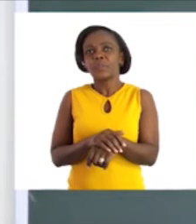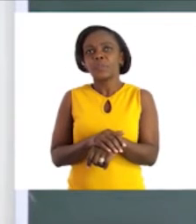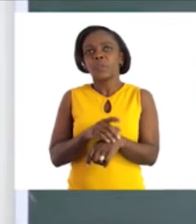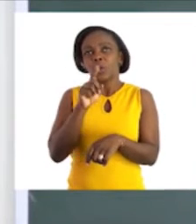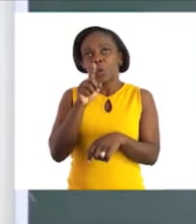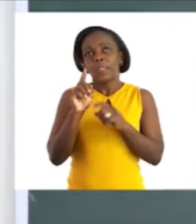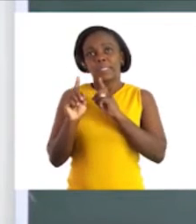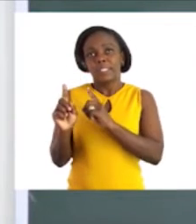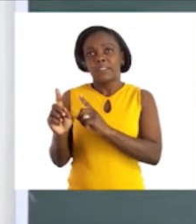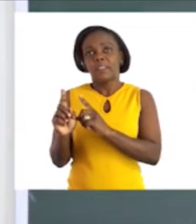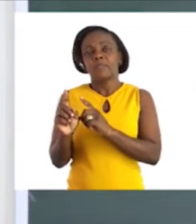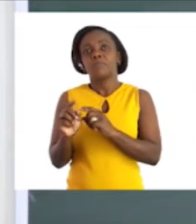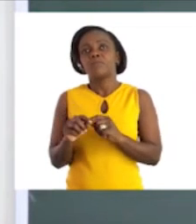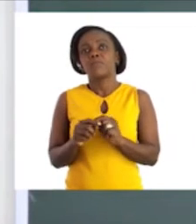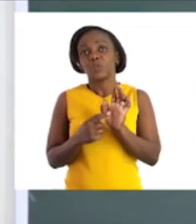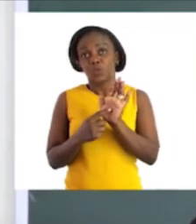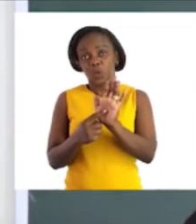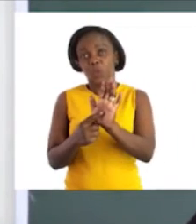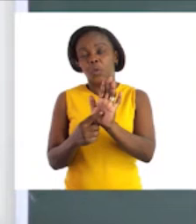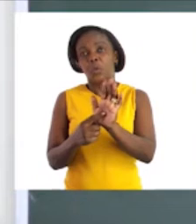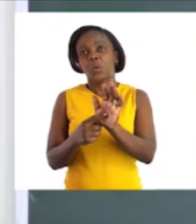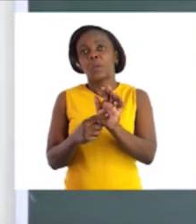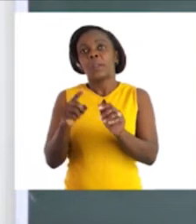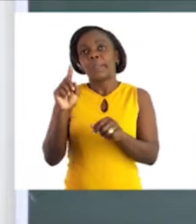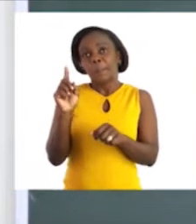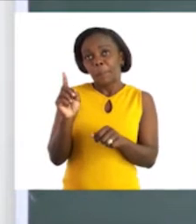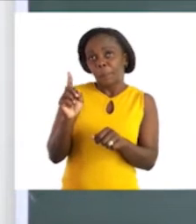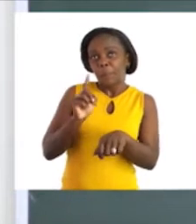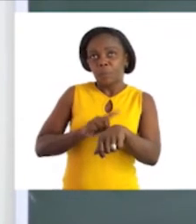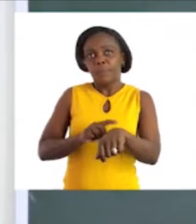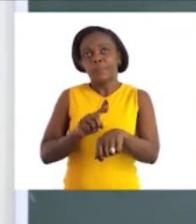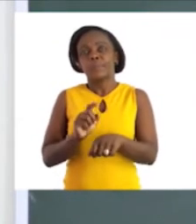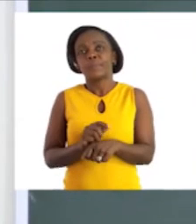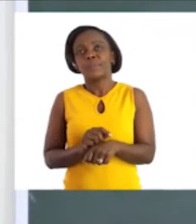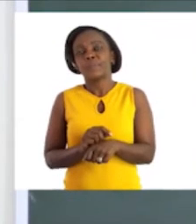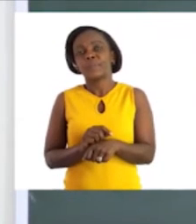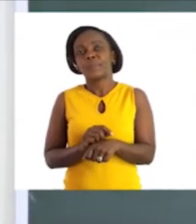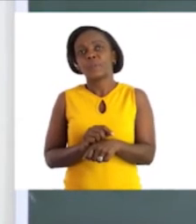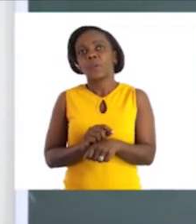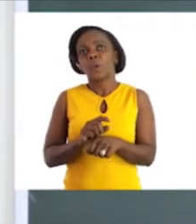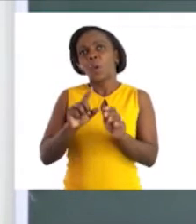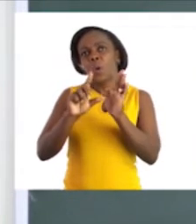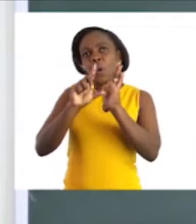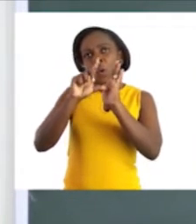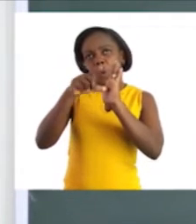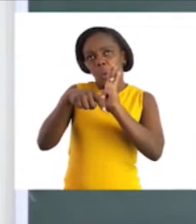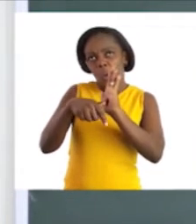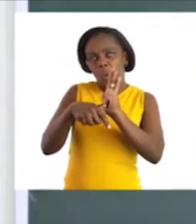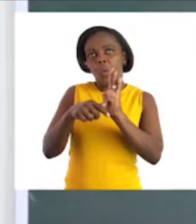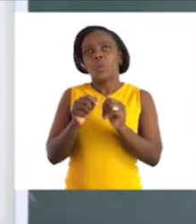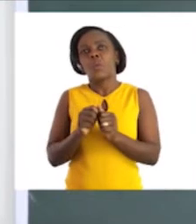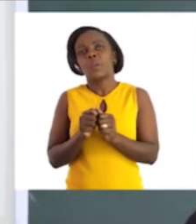you. Why do they say o'clock? Why do they say past? Why do they say quarter past? Why do they say quarter